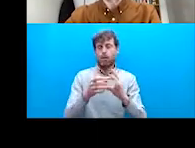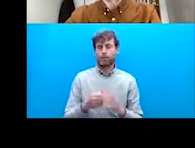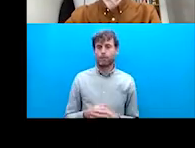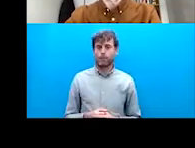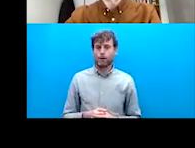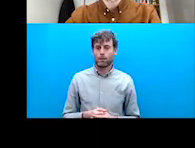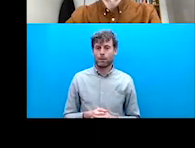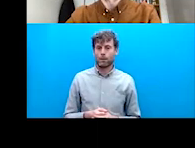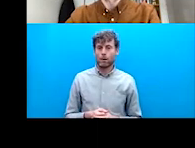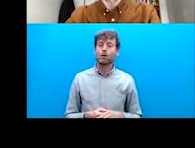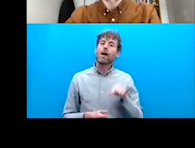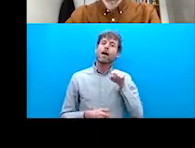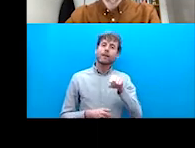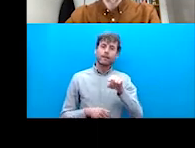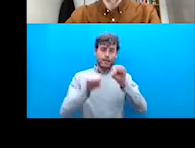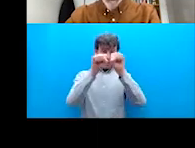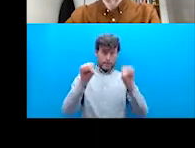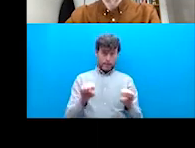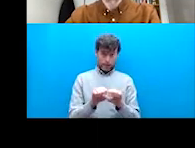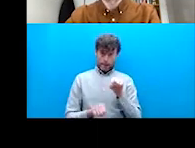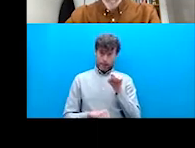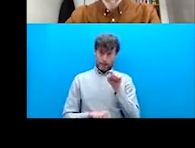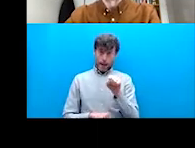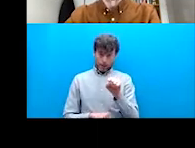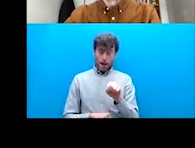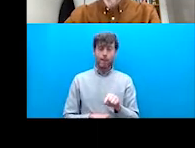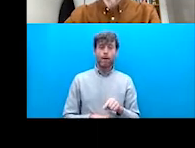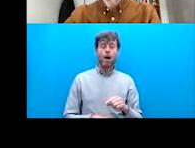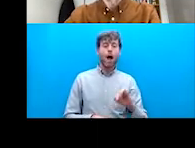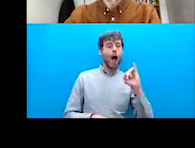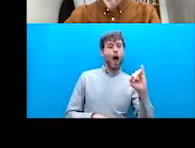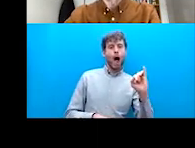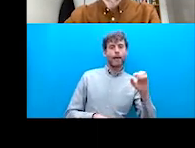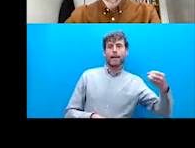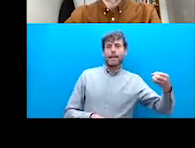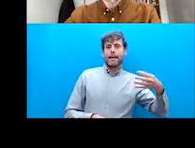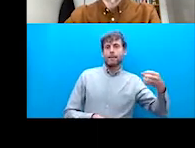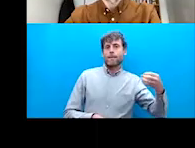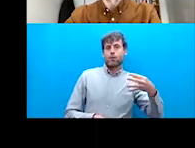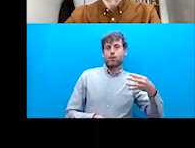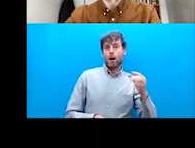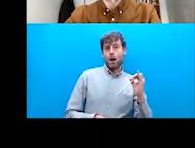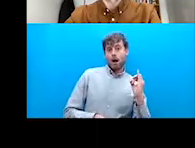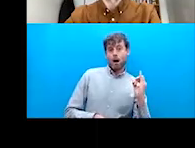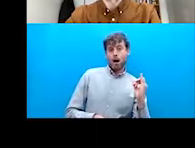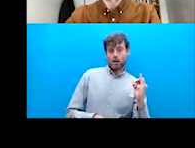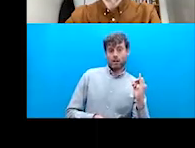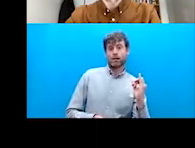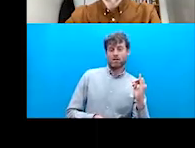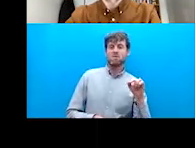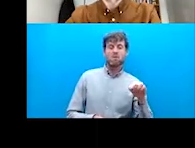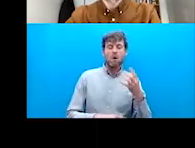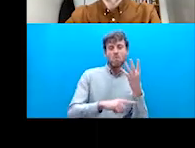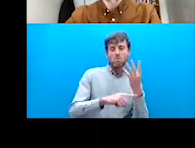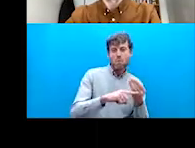is how the system works in brief. So for every new input I, and you can think of this as a morpheme, a word,